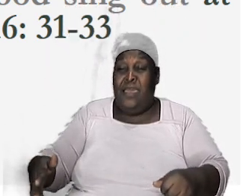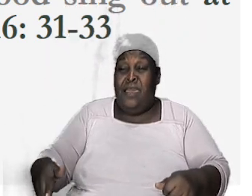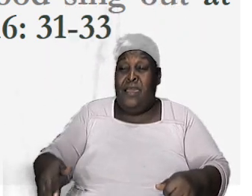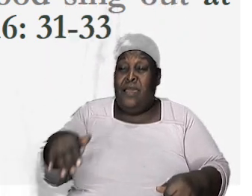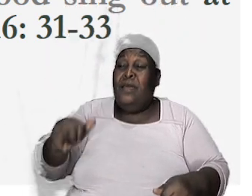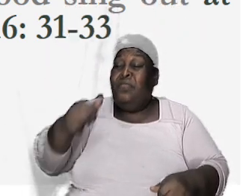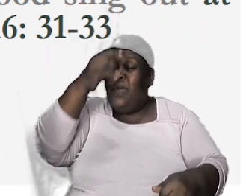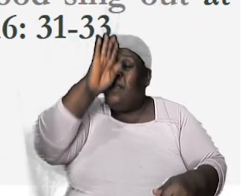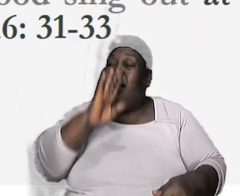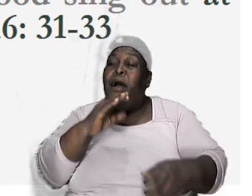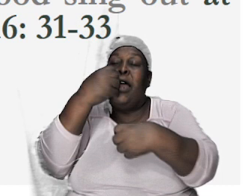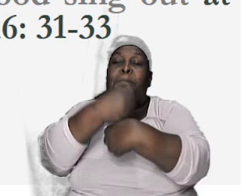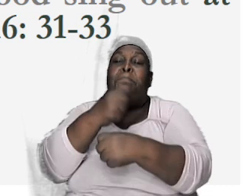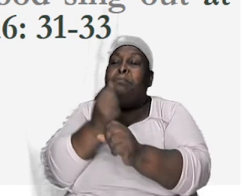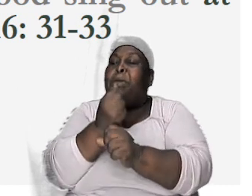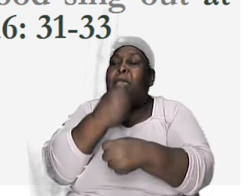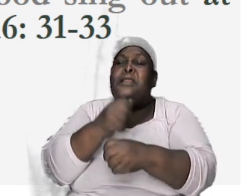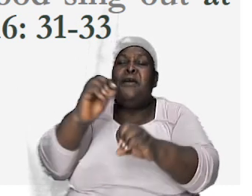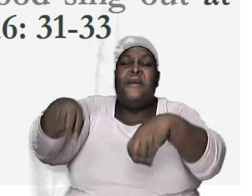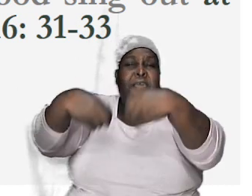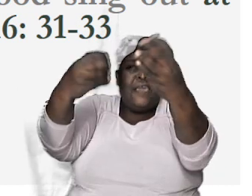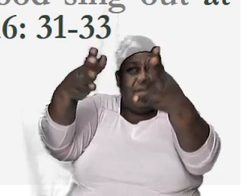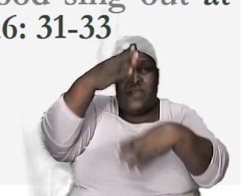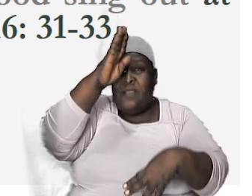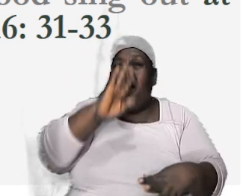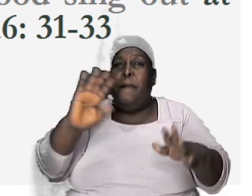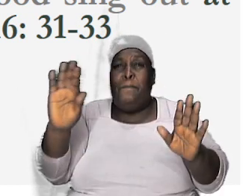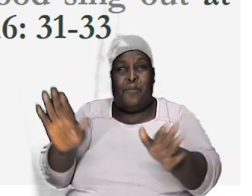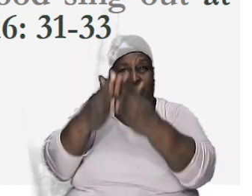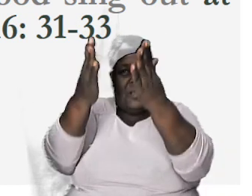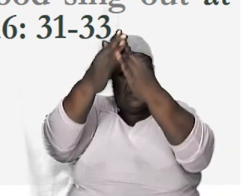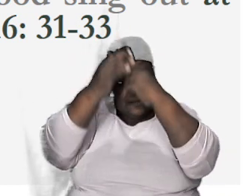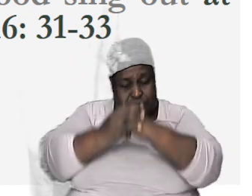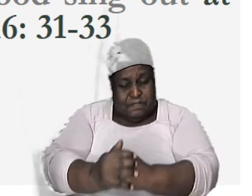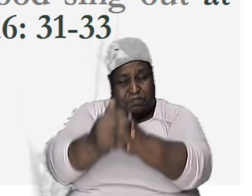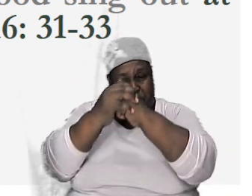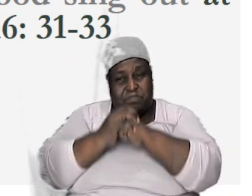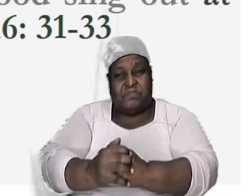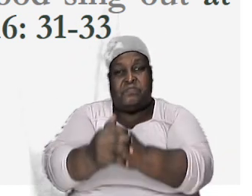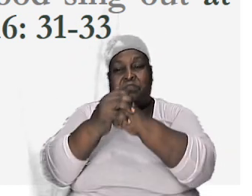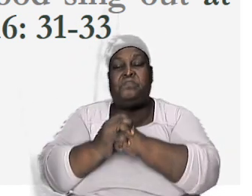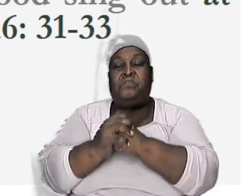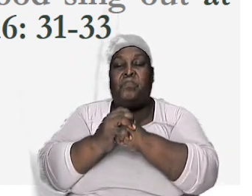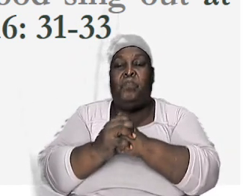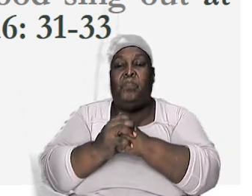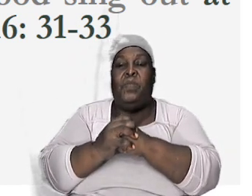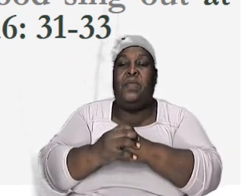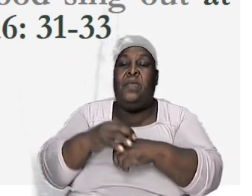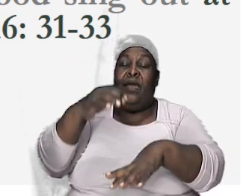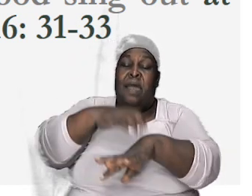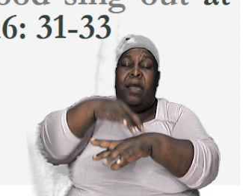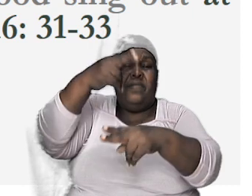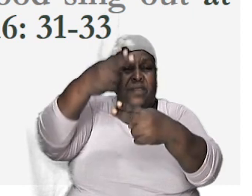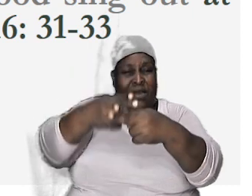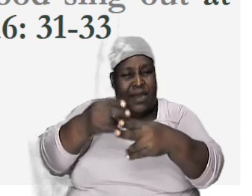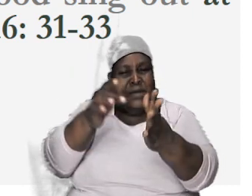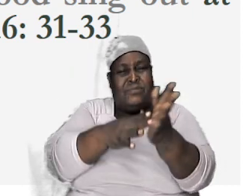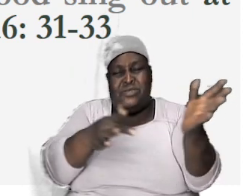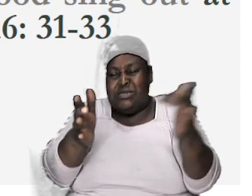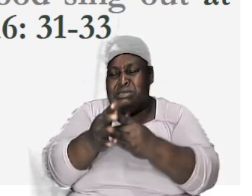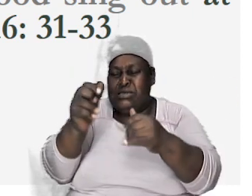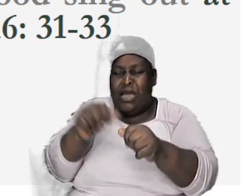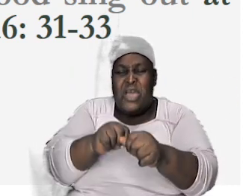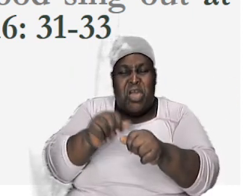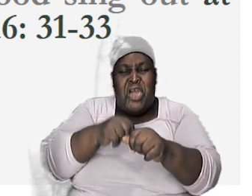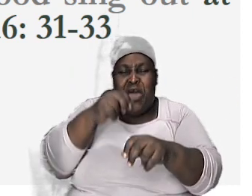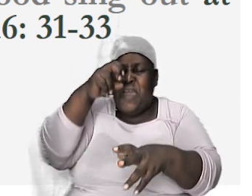God praise and worship. Philippians 2 verse 10 to 11, I just quote a while ago, at the name of Jesus, every knee shall